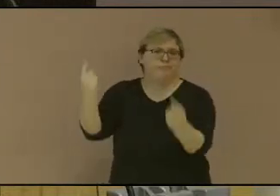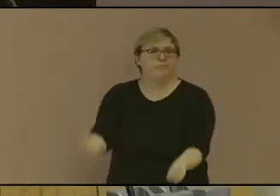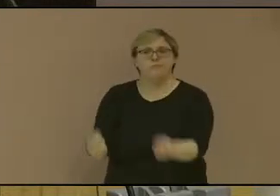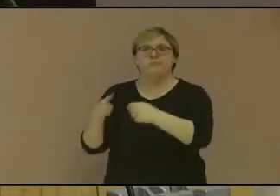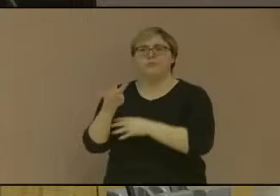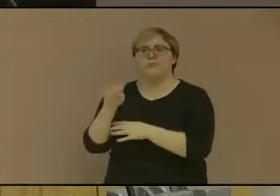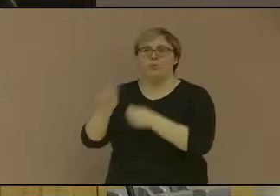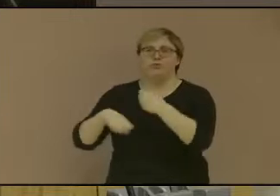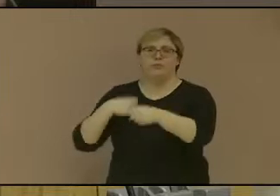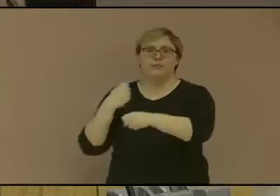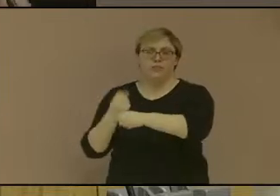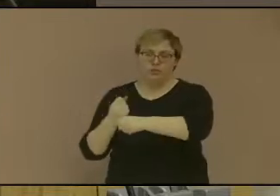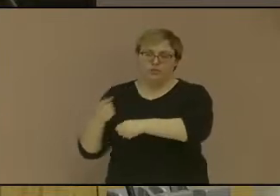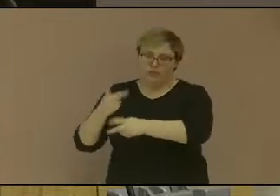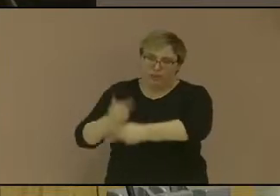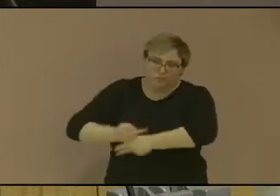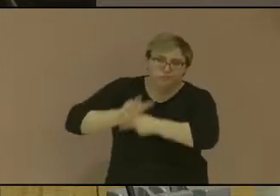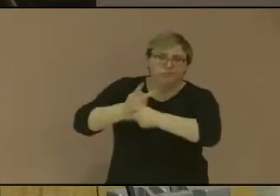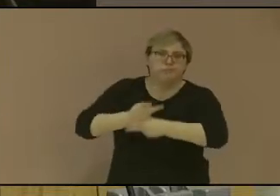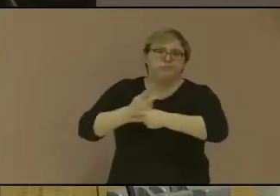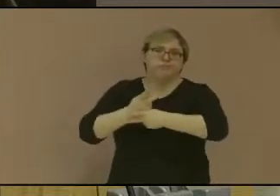years. And